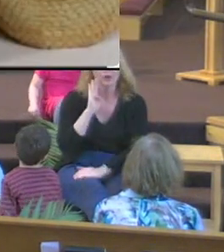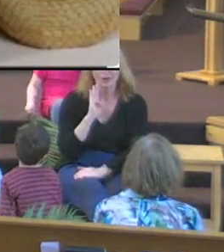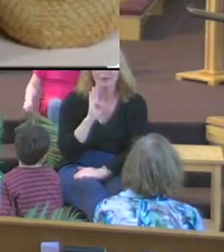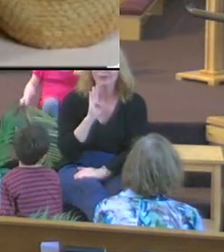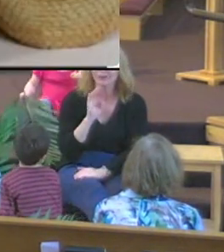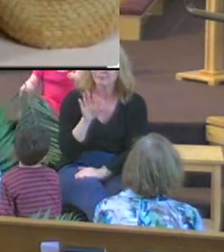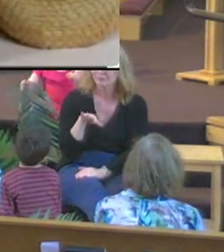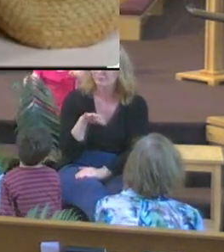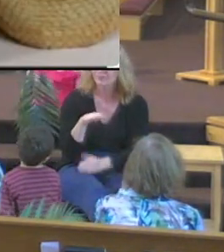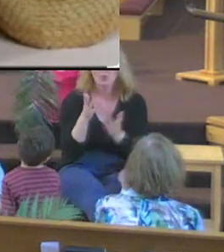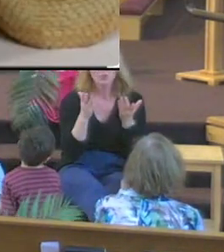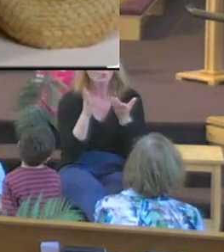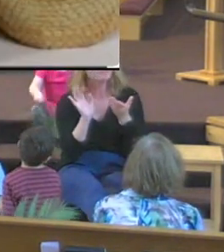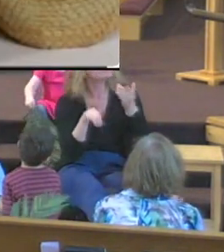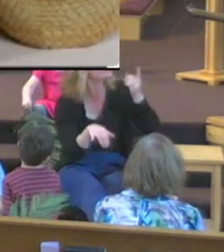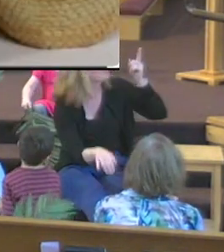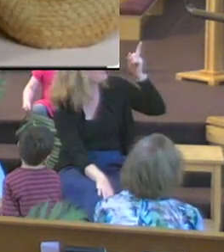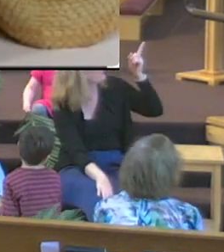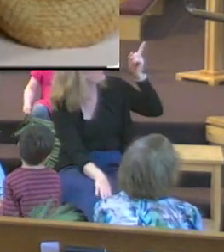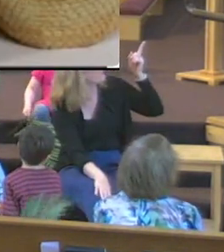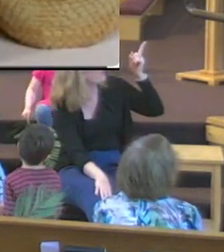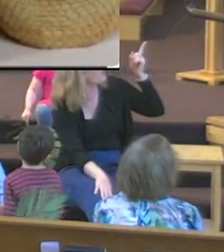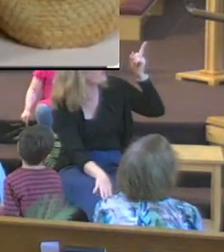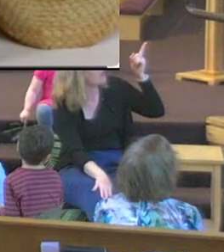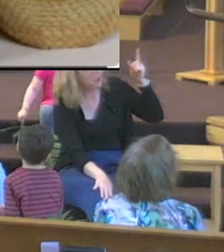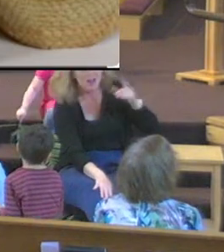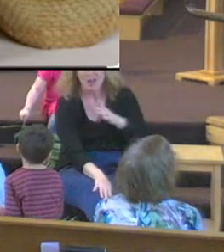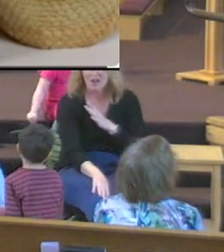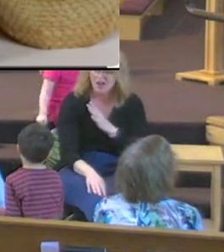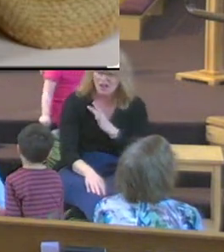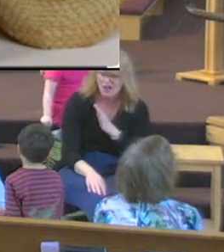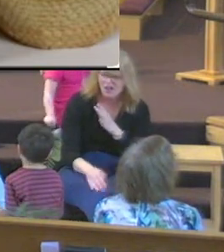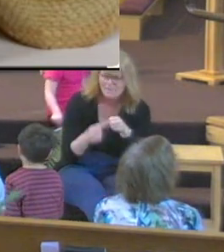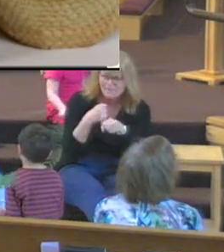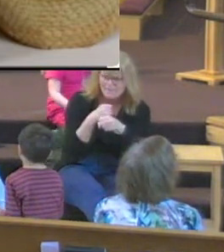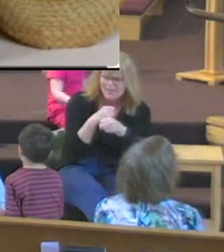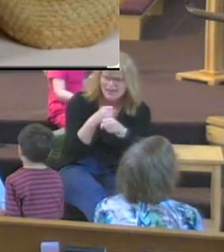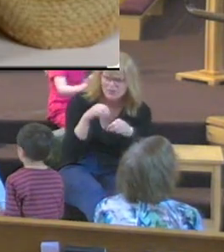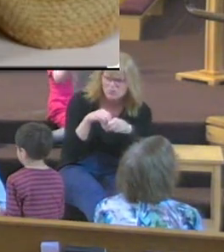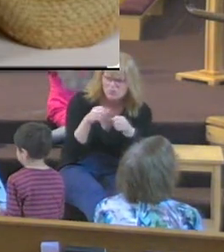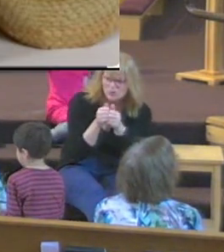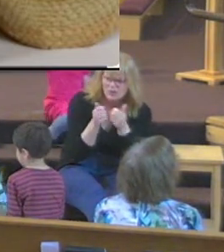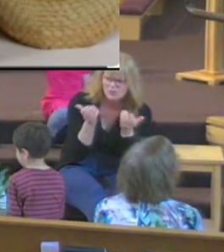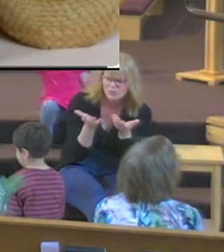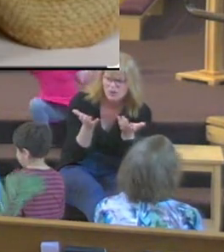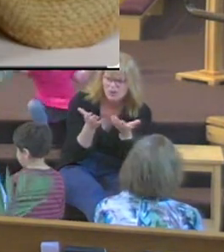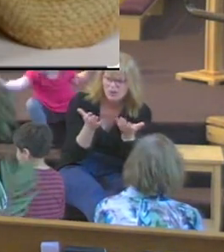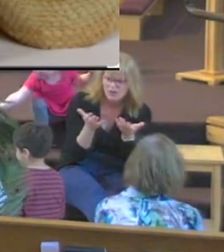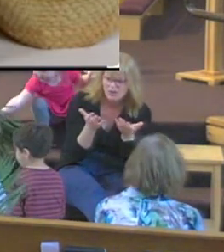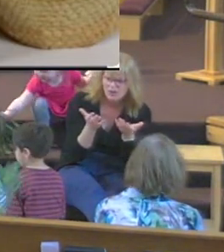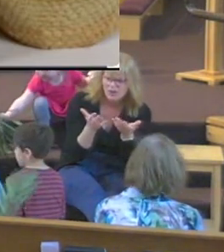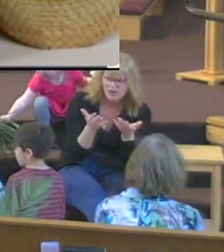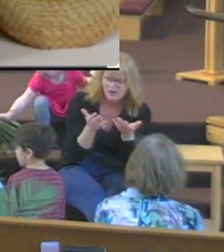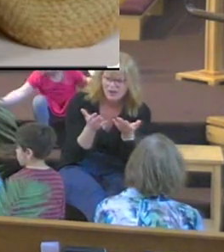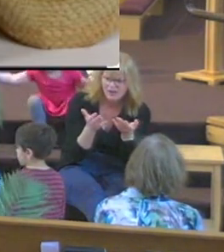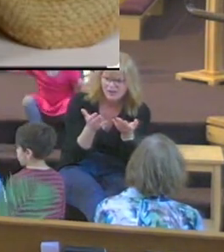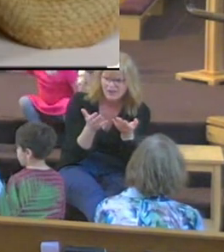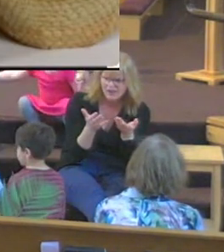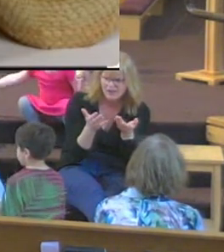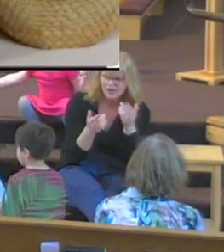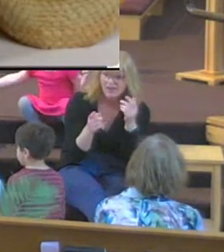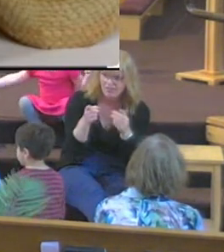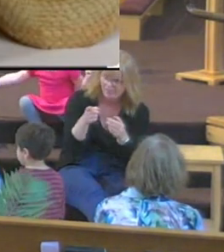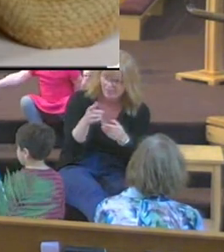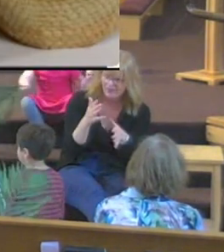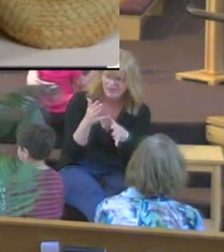else. What are those? Baskets. Those can be made of palm leaves. They're woven. Yes.